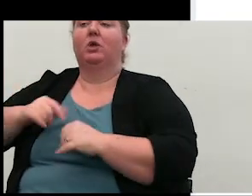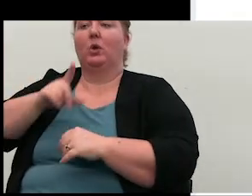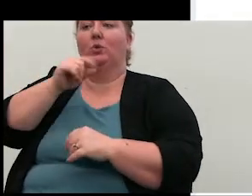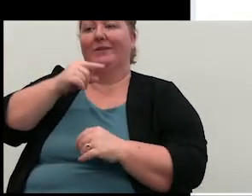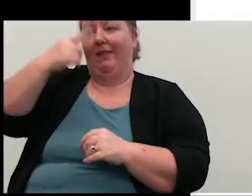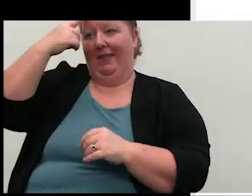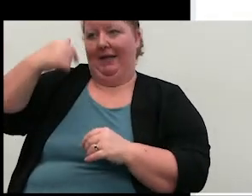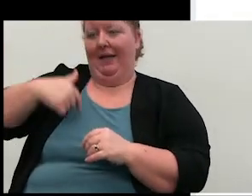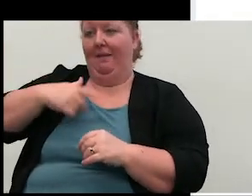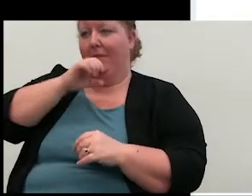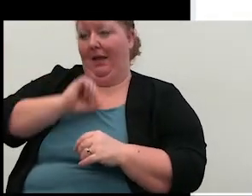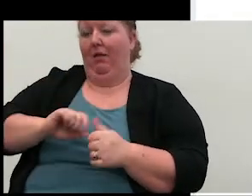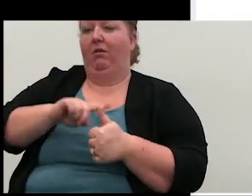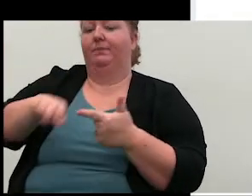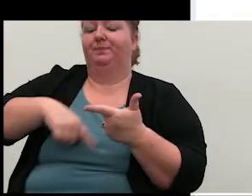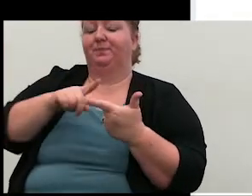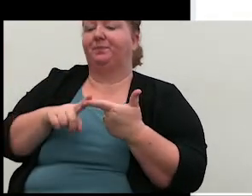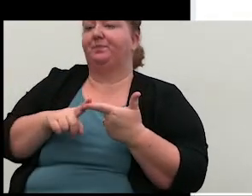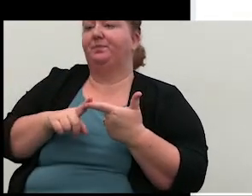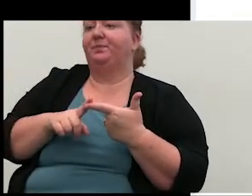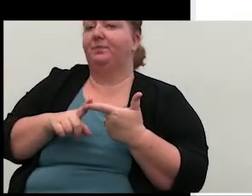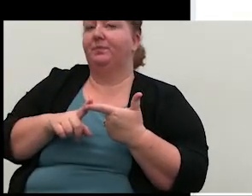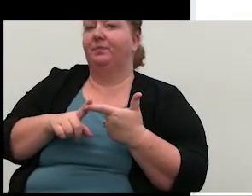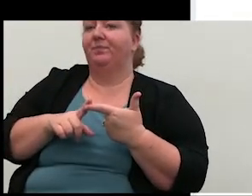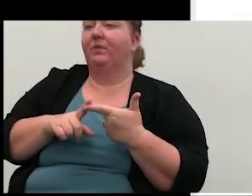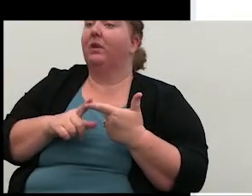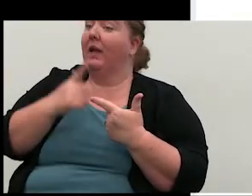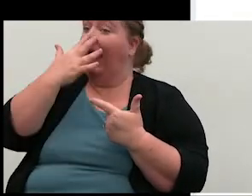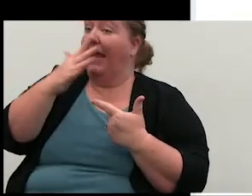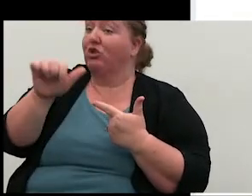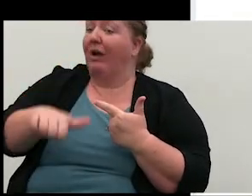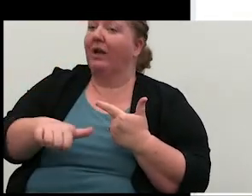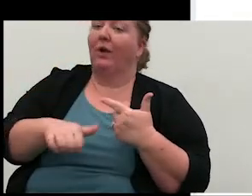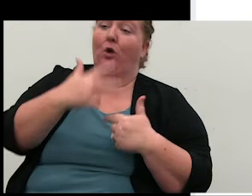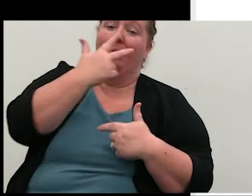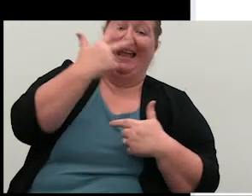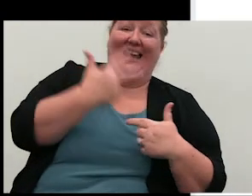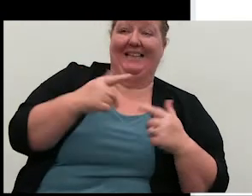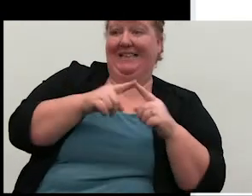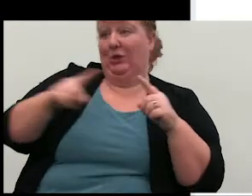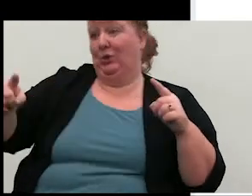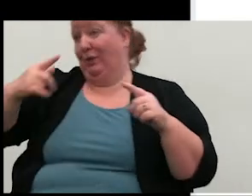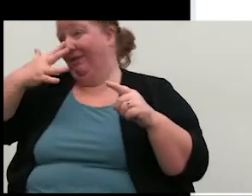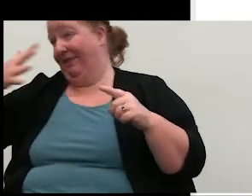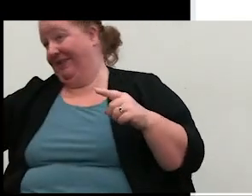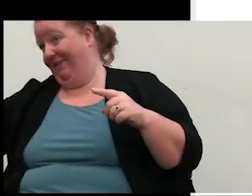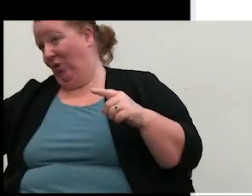I'm male. Twitter at least gets my age right by going from 18 to 54.